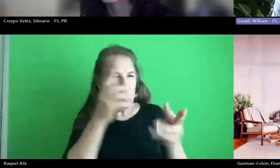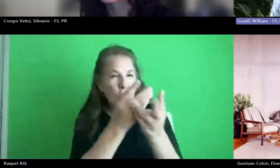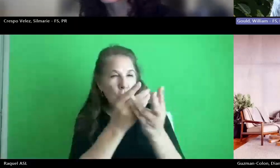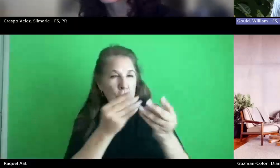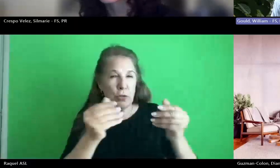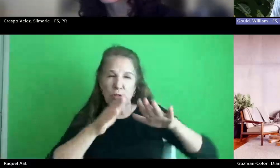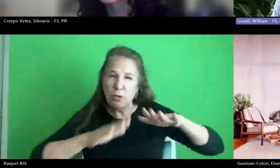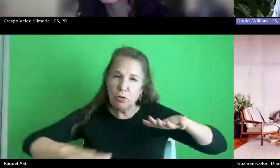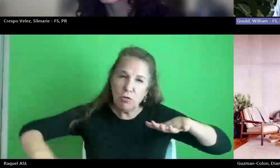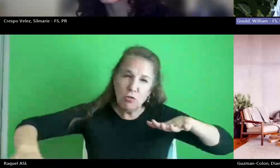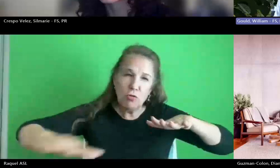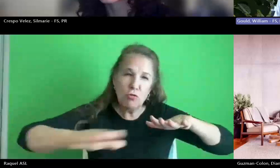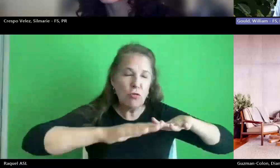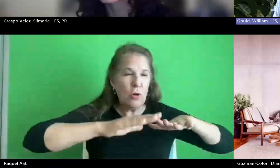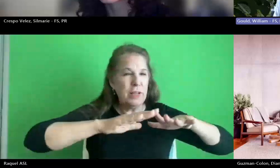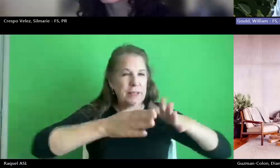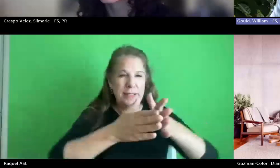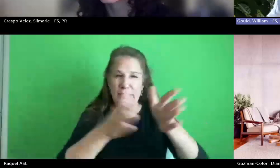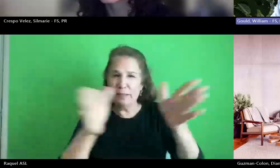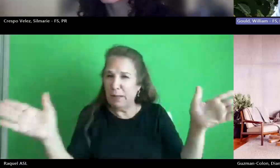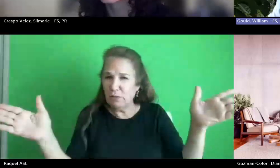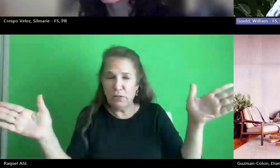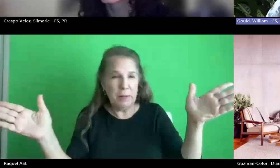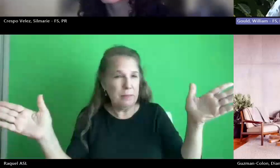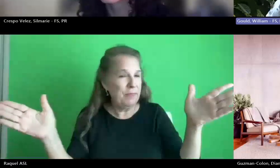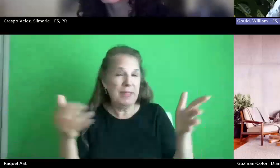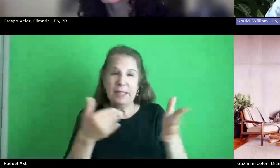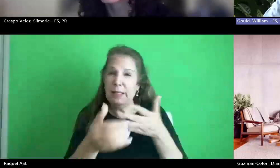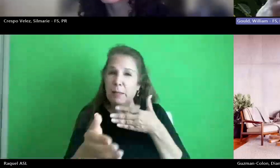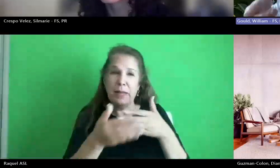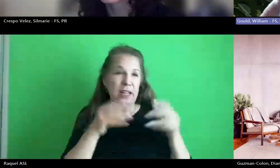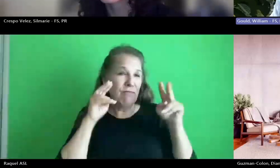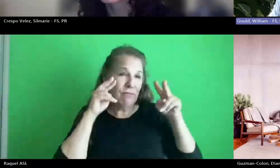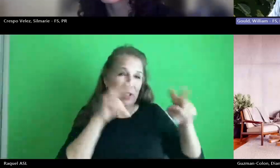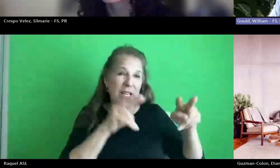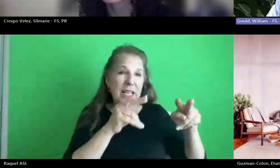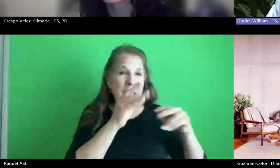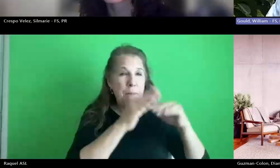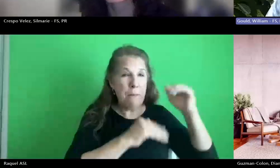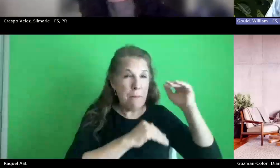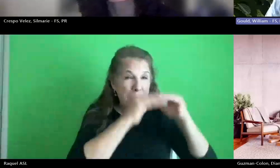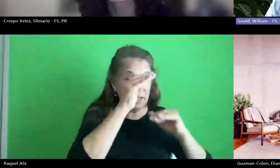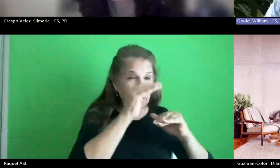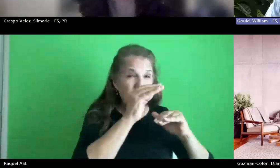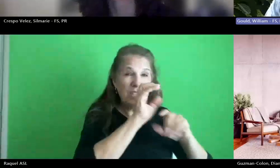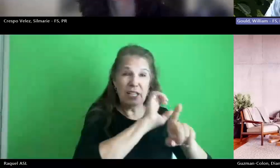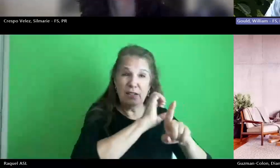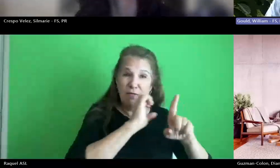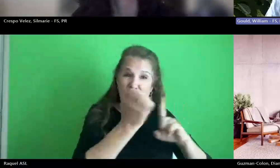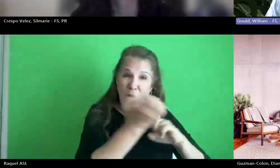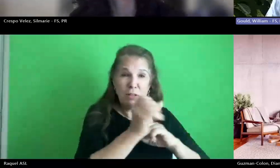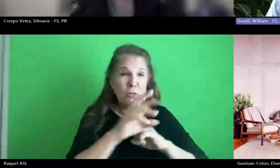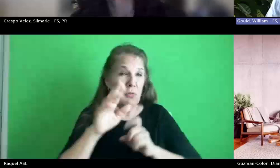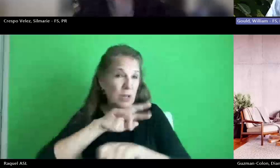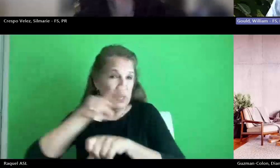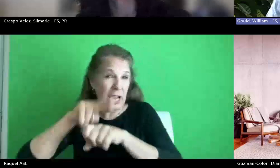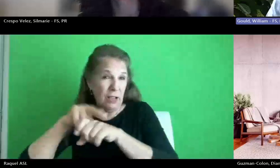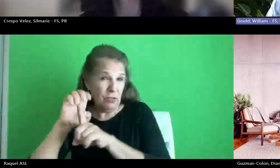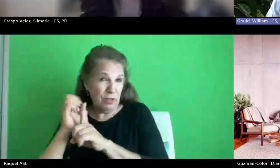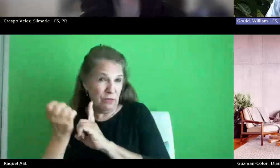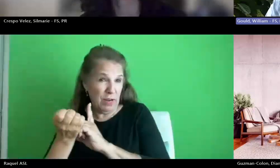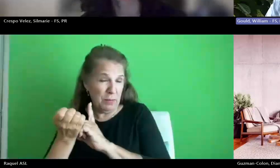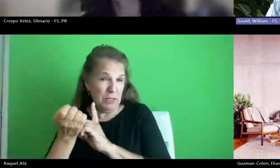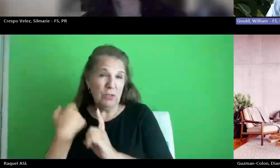the spectrum in society, whether we're looking at our built environments or natural environments. And just some examples, we've had discussions